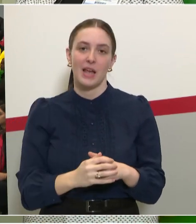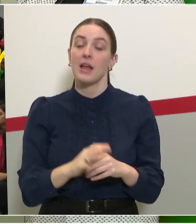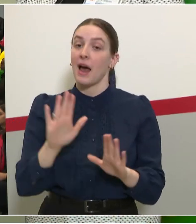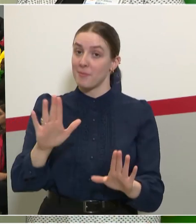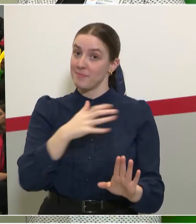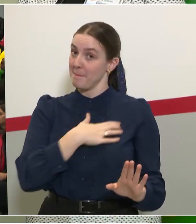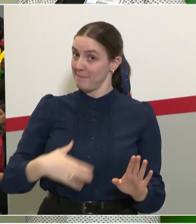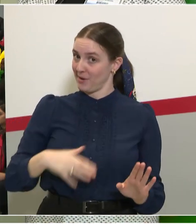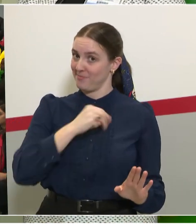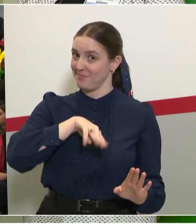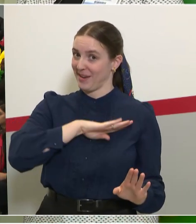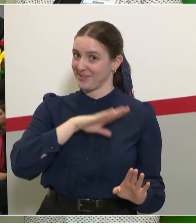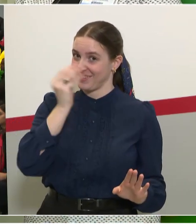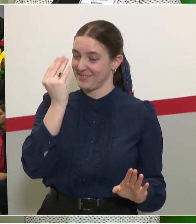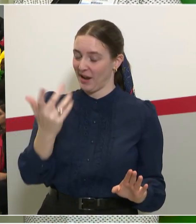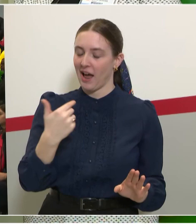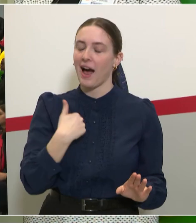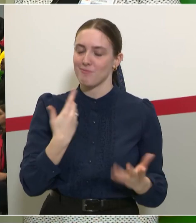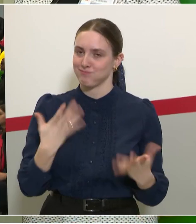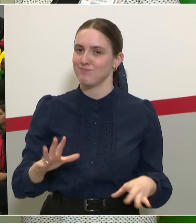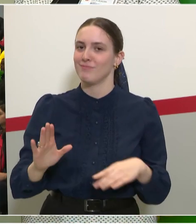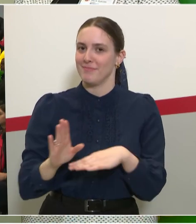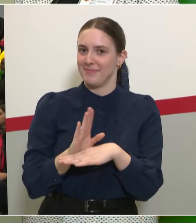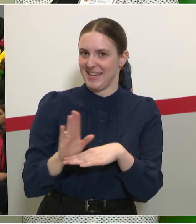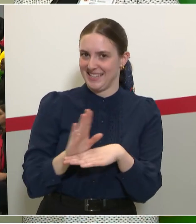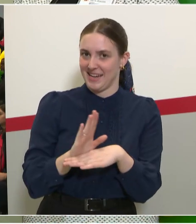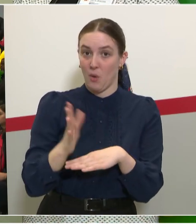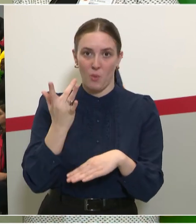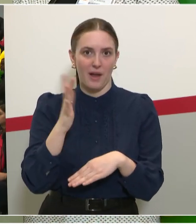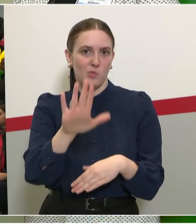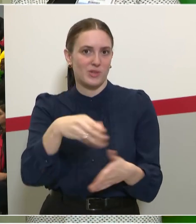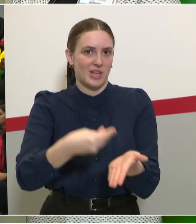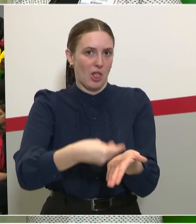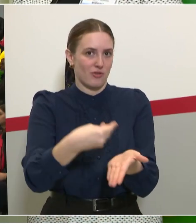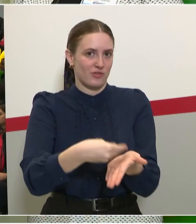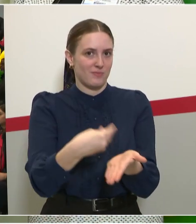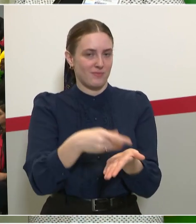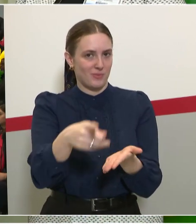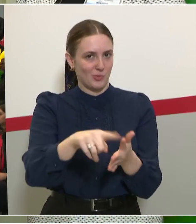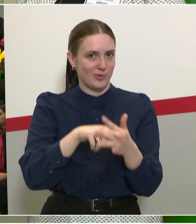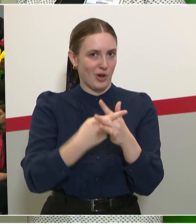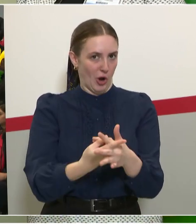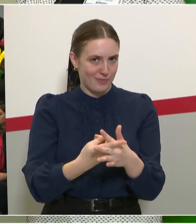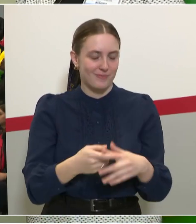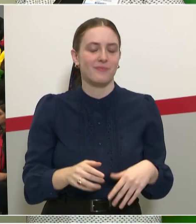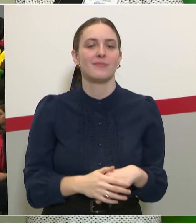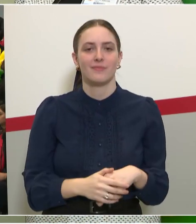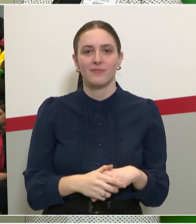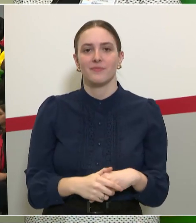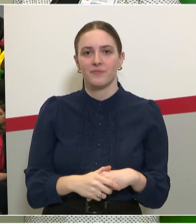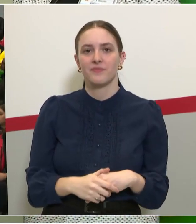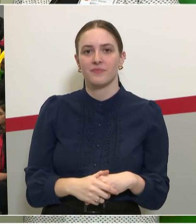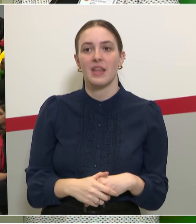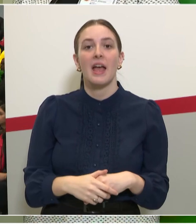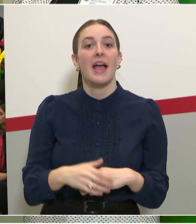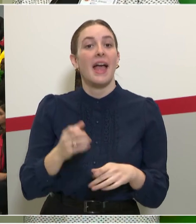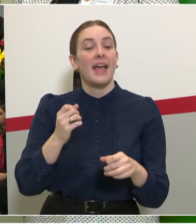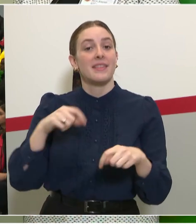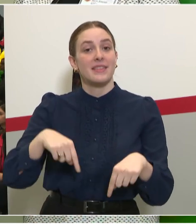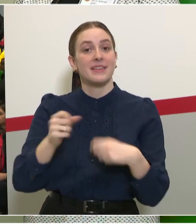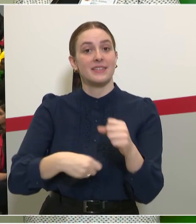busy because we have this scholarship that you started. And it's this year, every student's going to